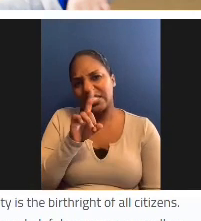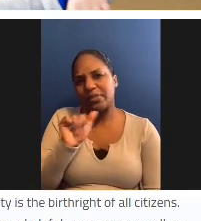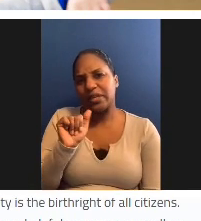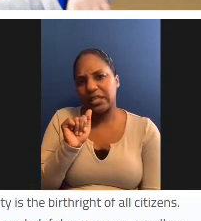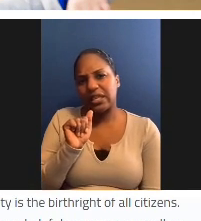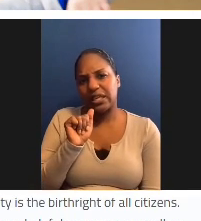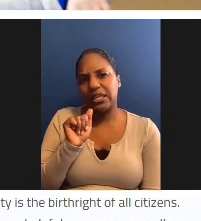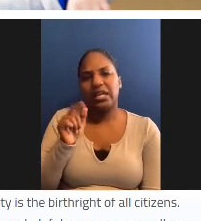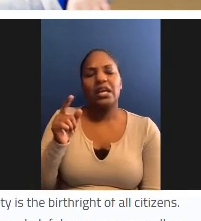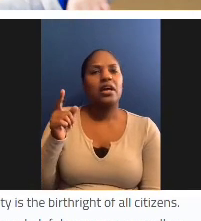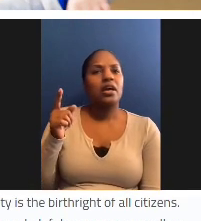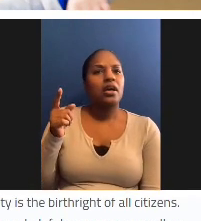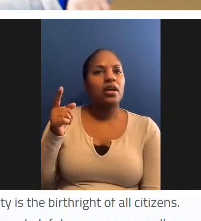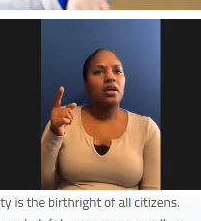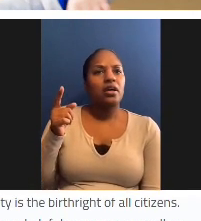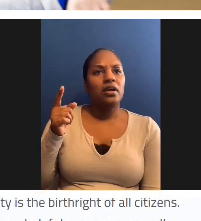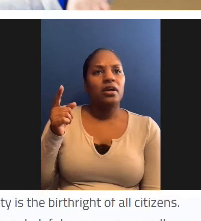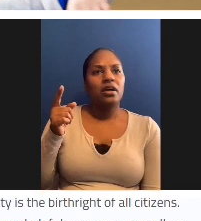the